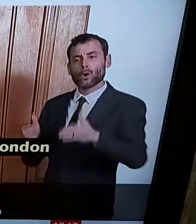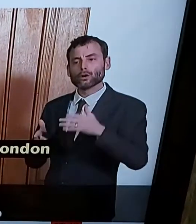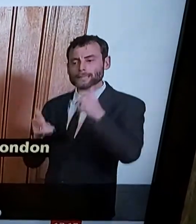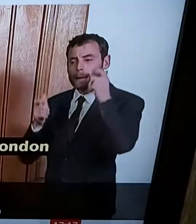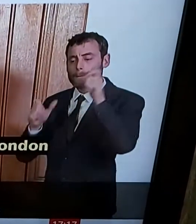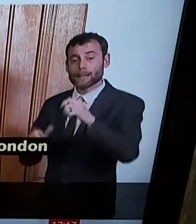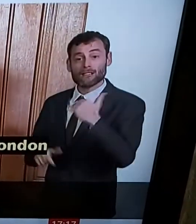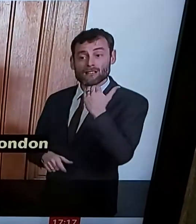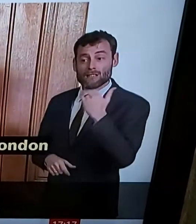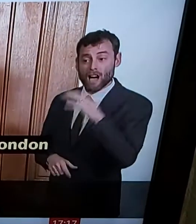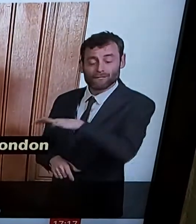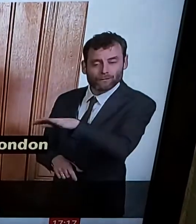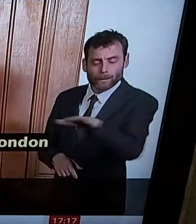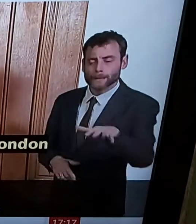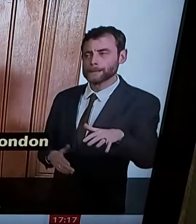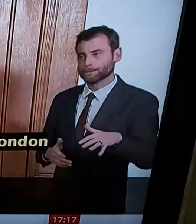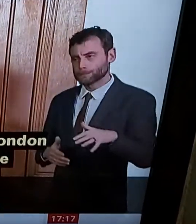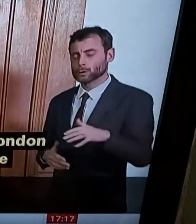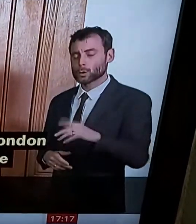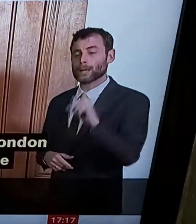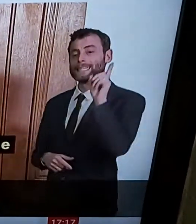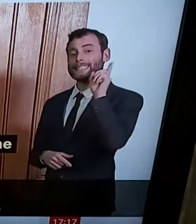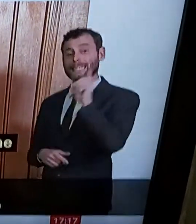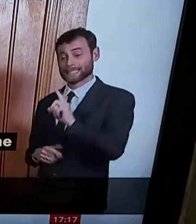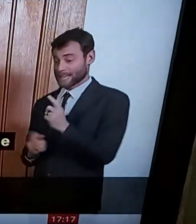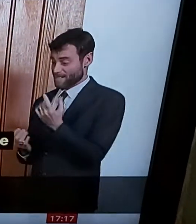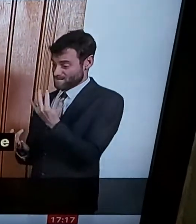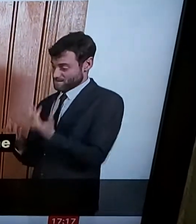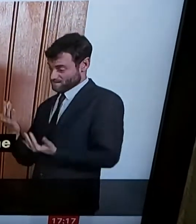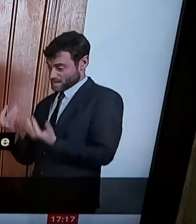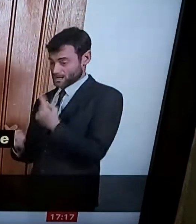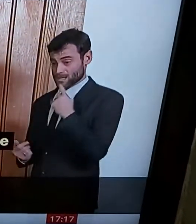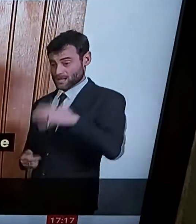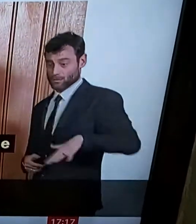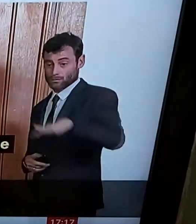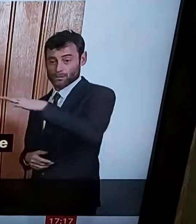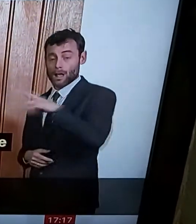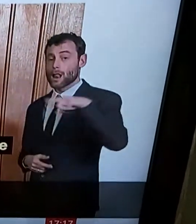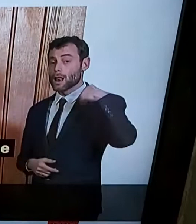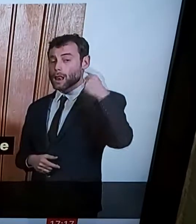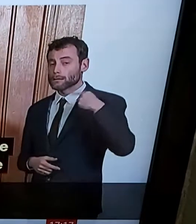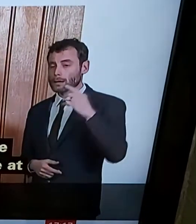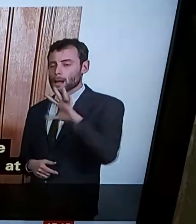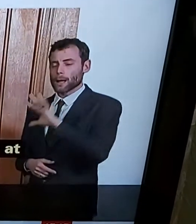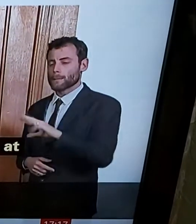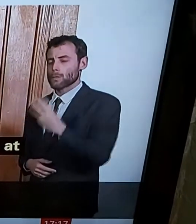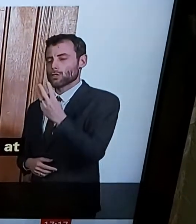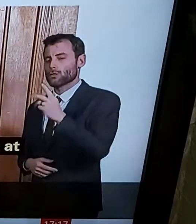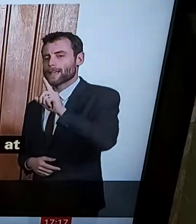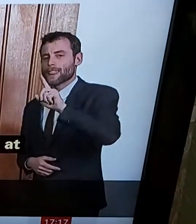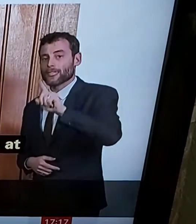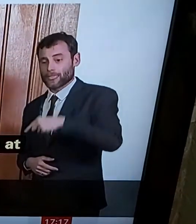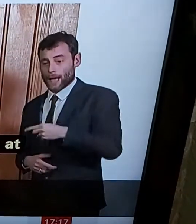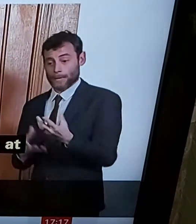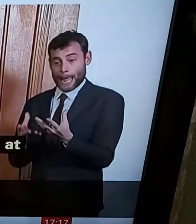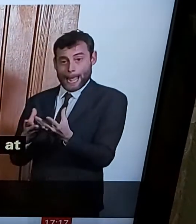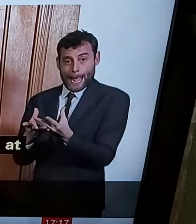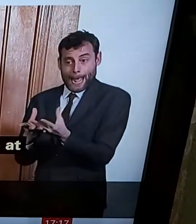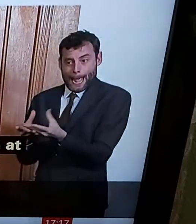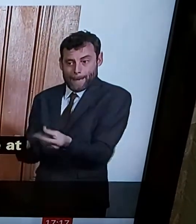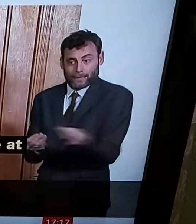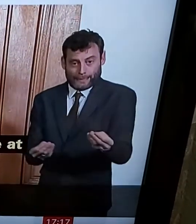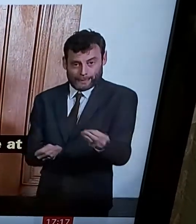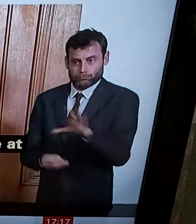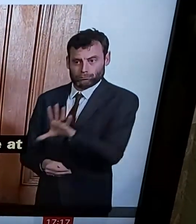of yesterday, the most recent figures, we had just under 3,000 empty and available hospital